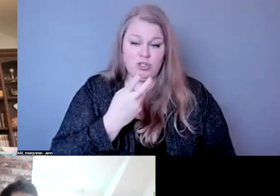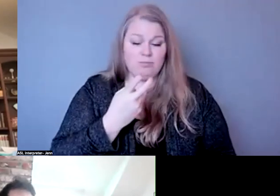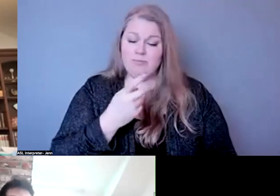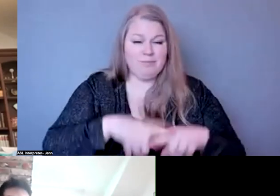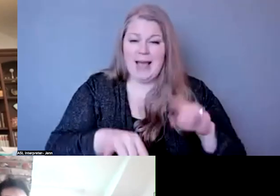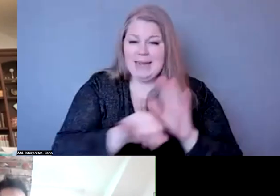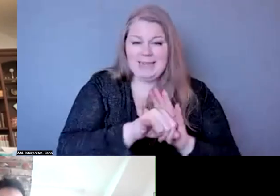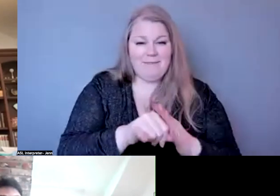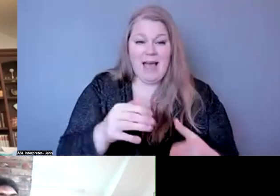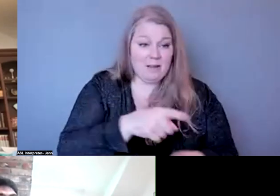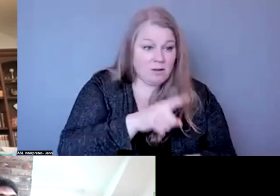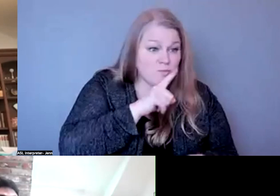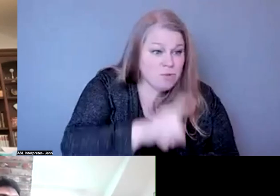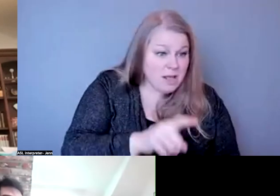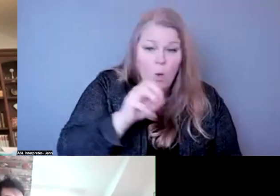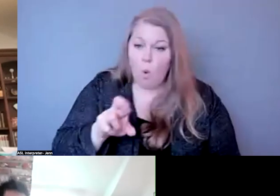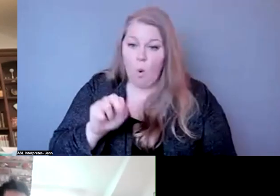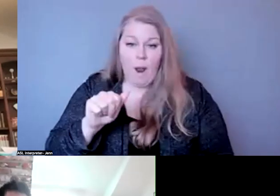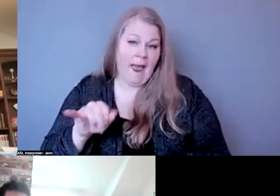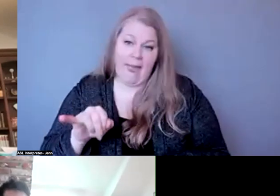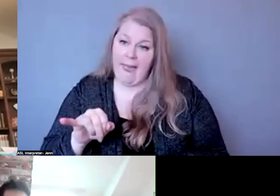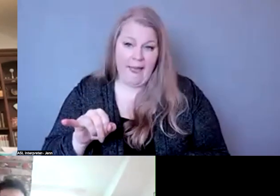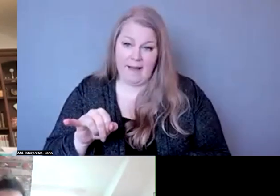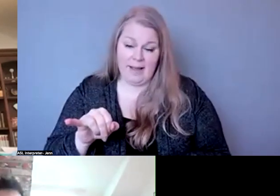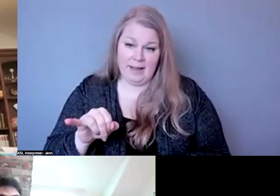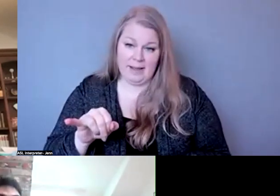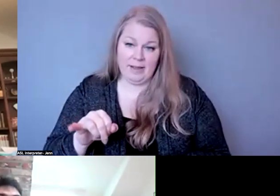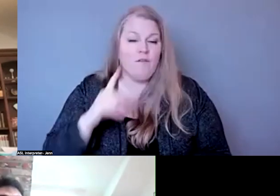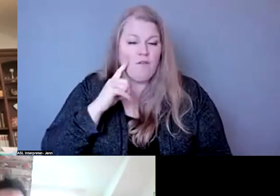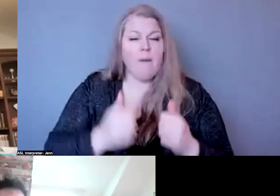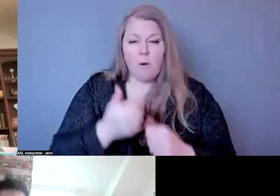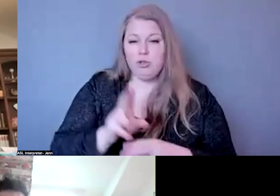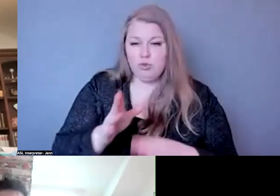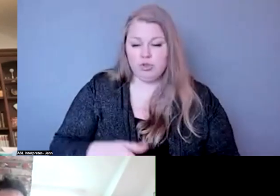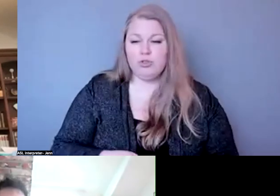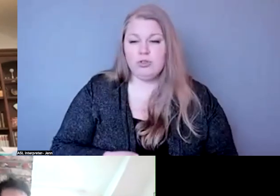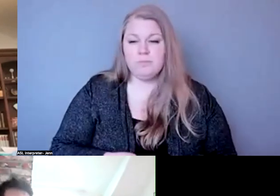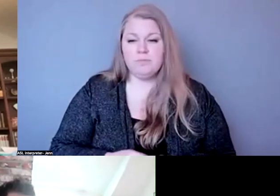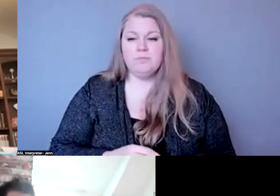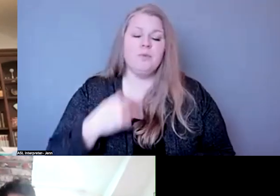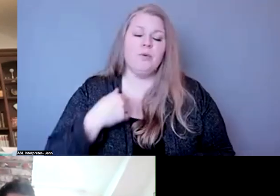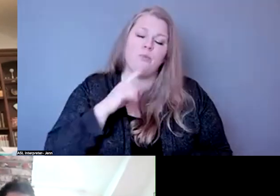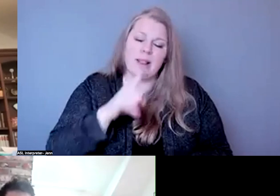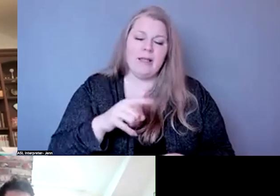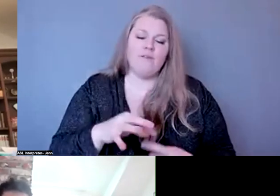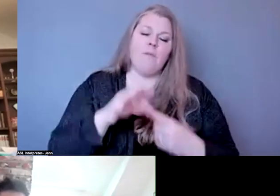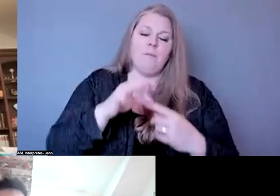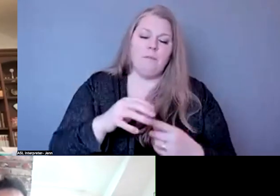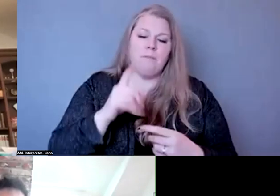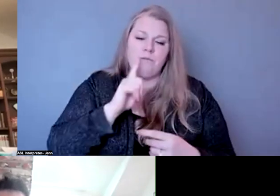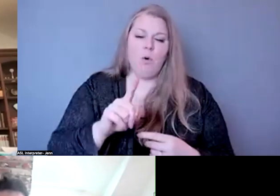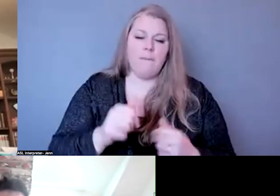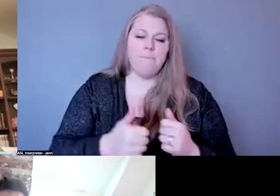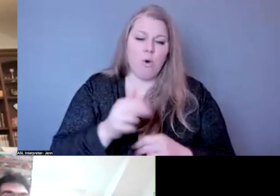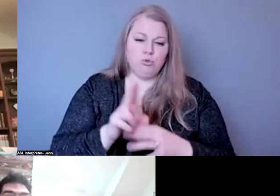indistinguishable from human speech for most users, right? We can caveat that for most users, right?